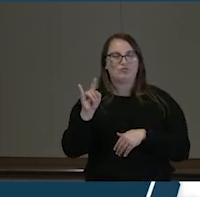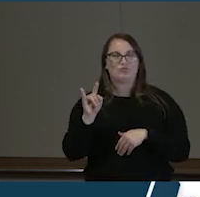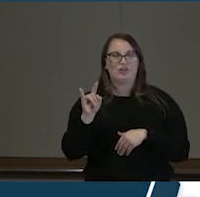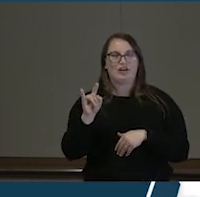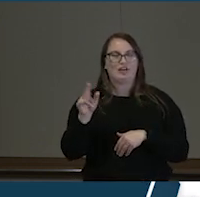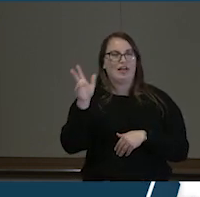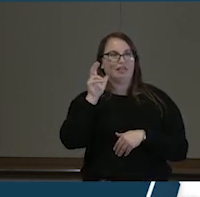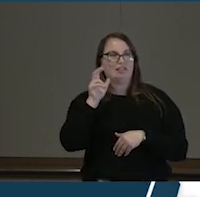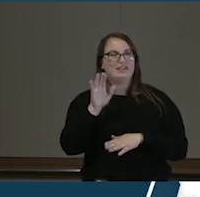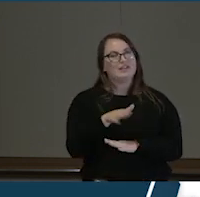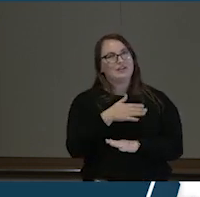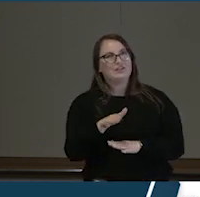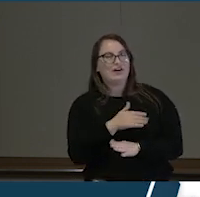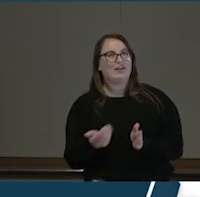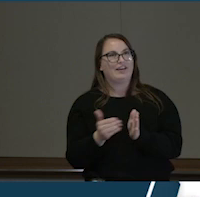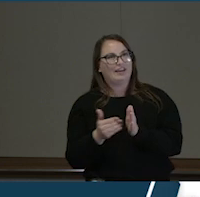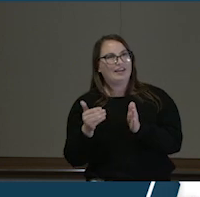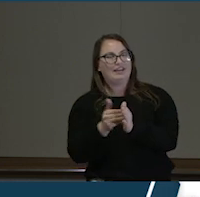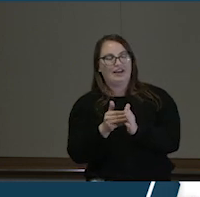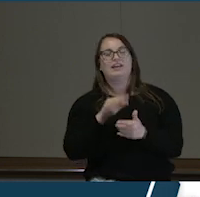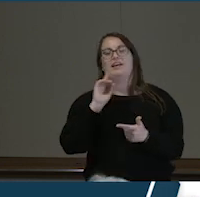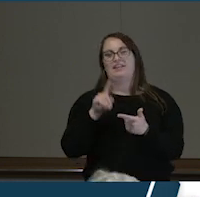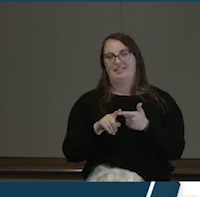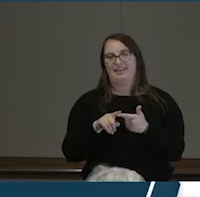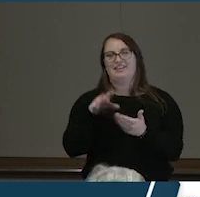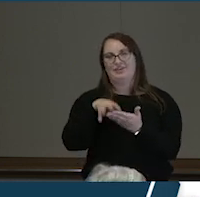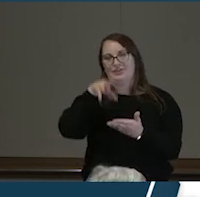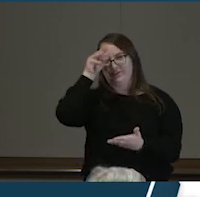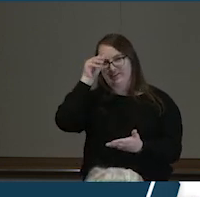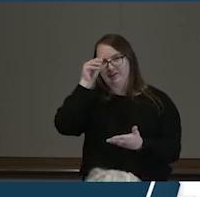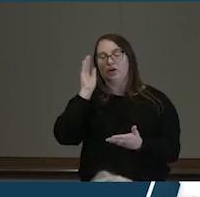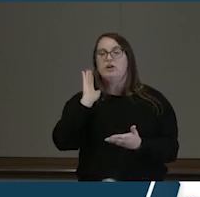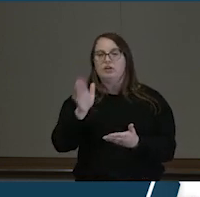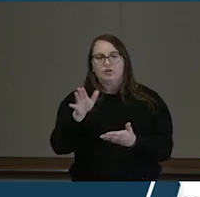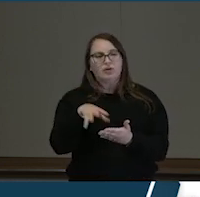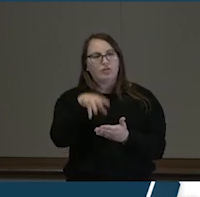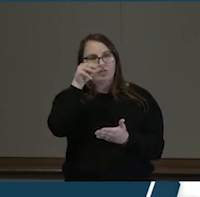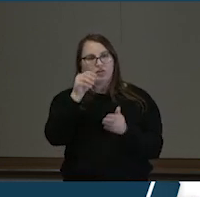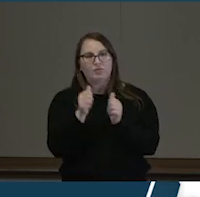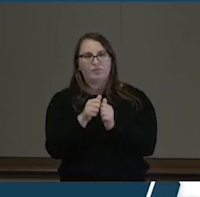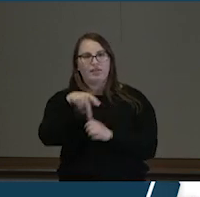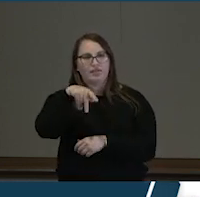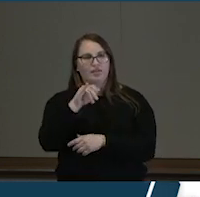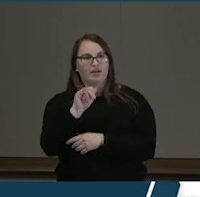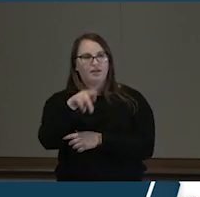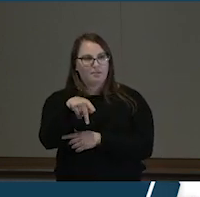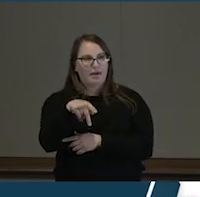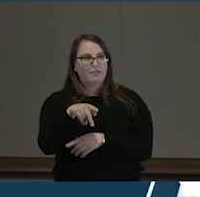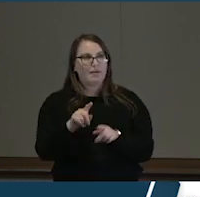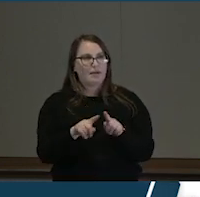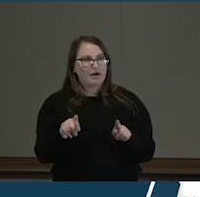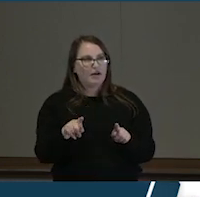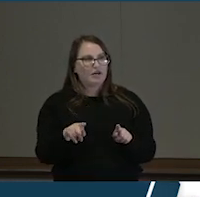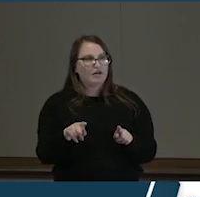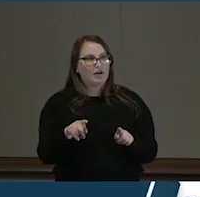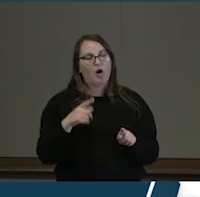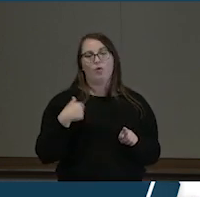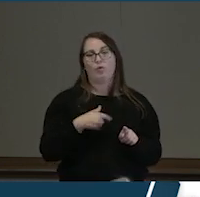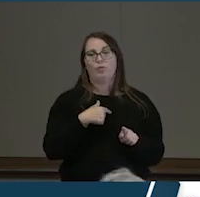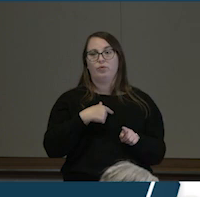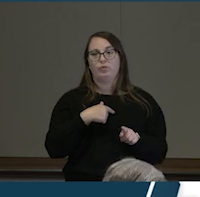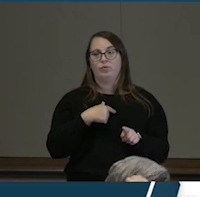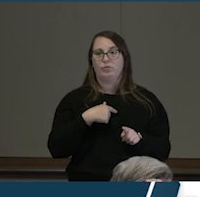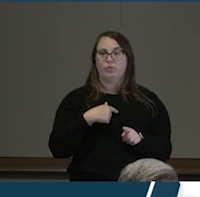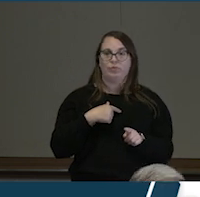all kinds of things that have to, and you learn all that stuff in partners, but it's really complex. You think, oh, we want a law, it just becomes a